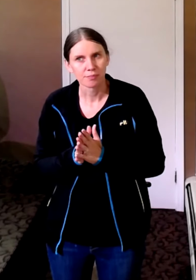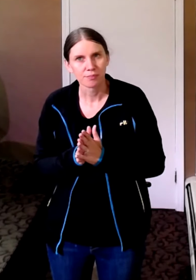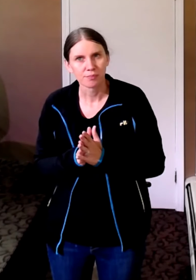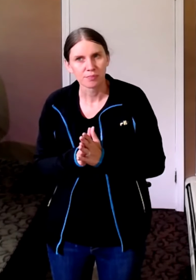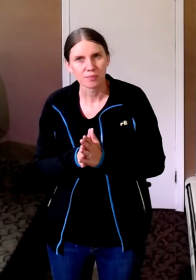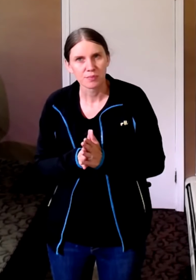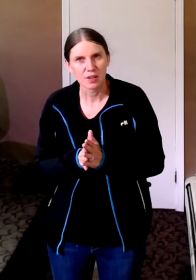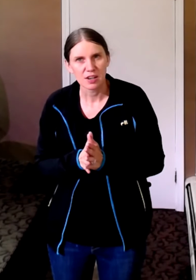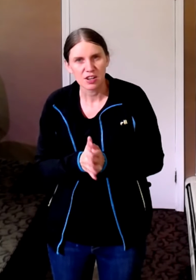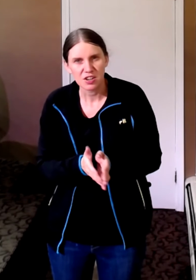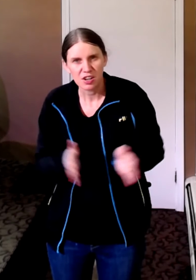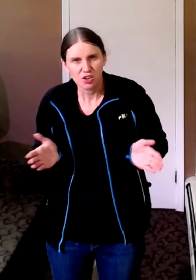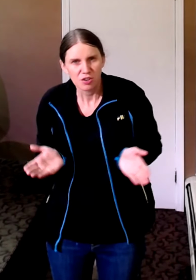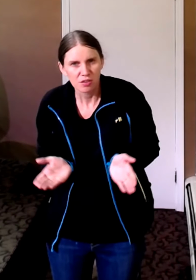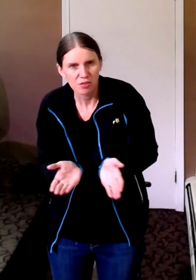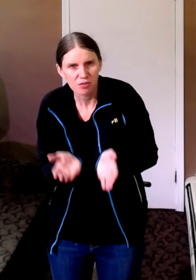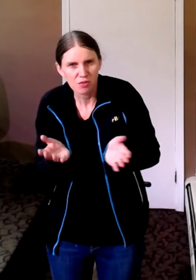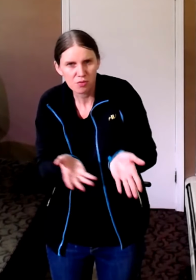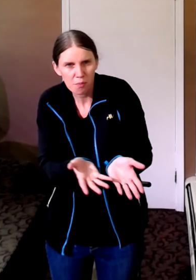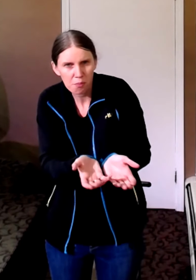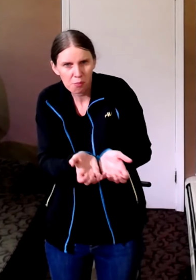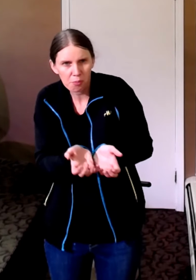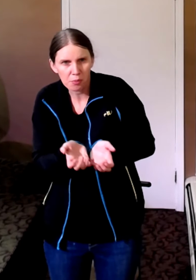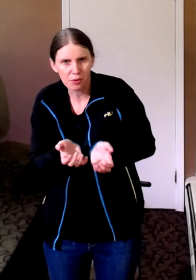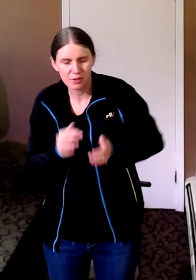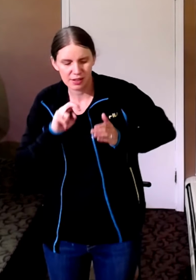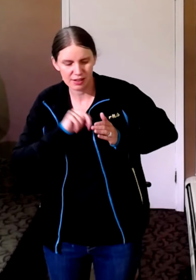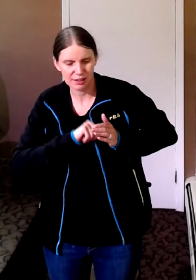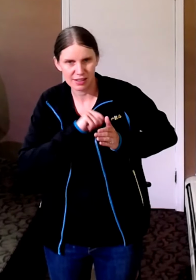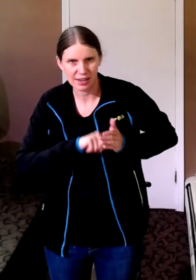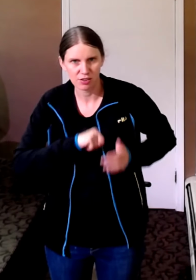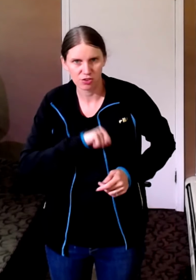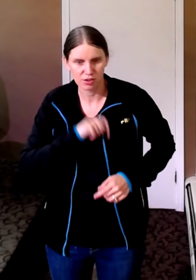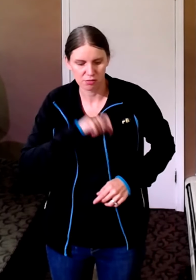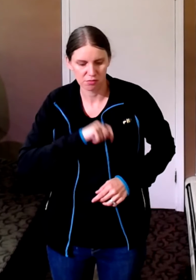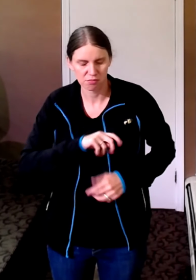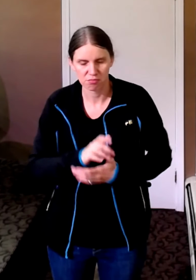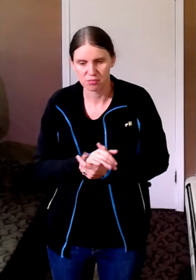Sin pulls at our sensual nature.